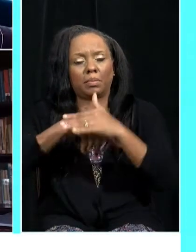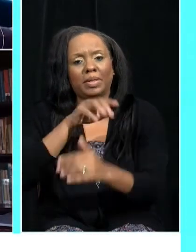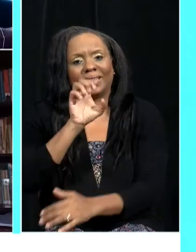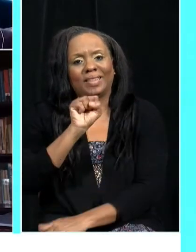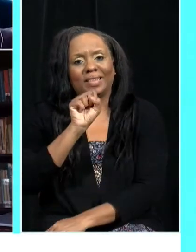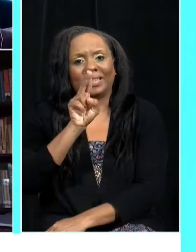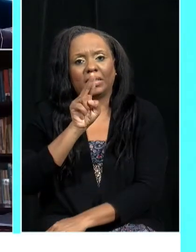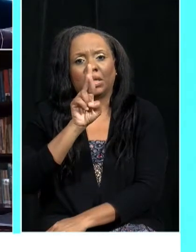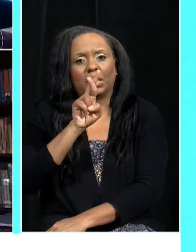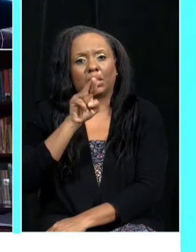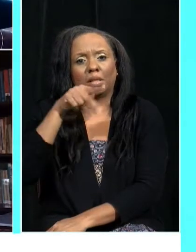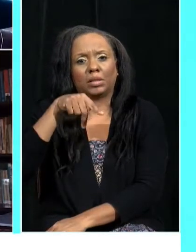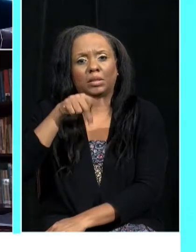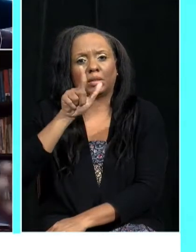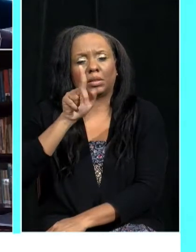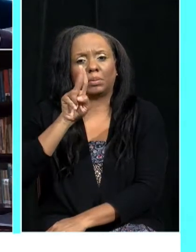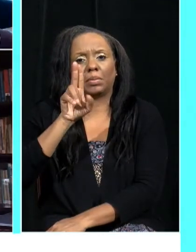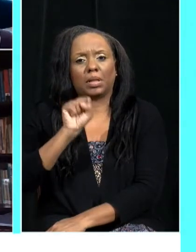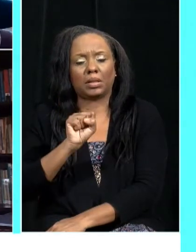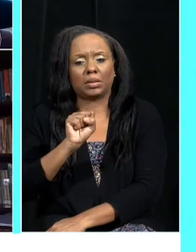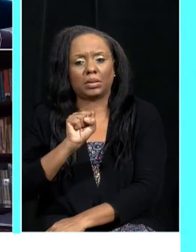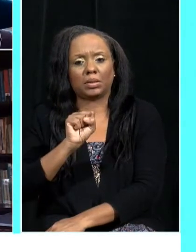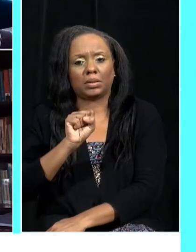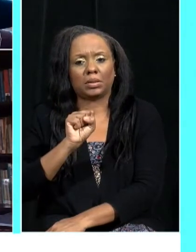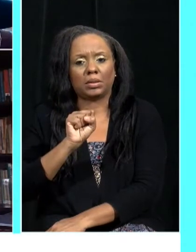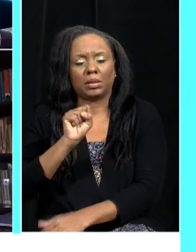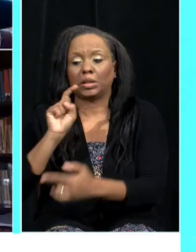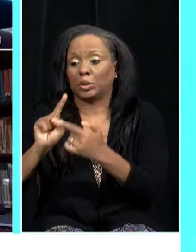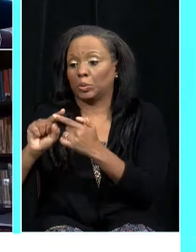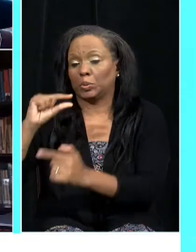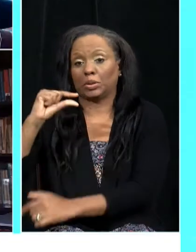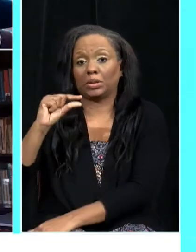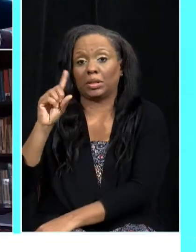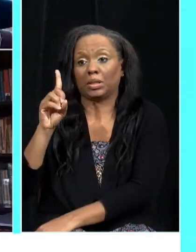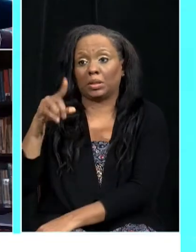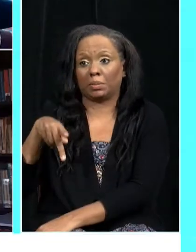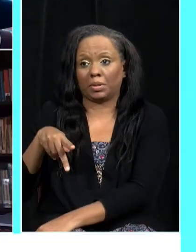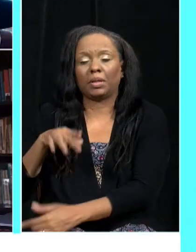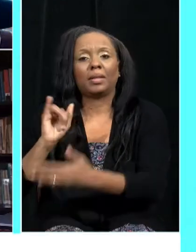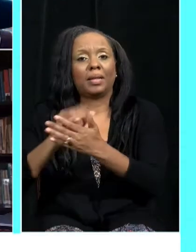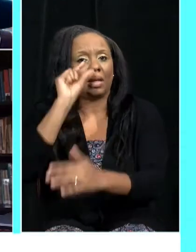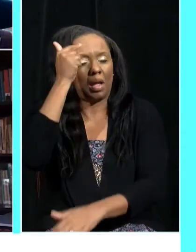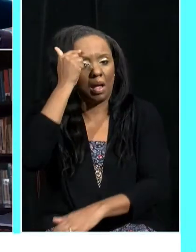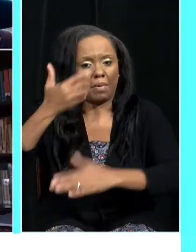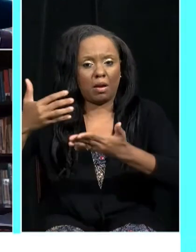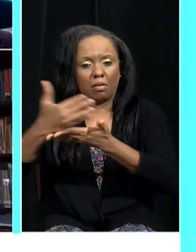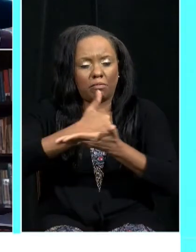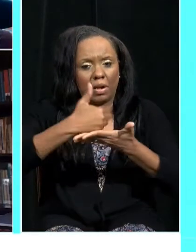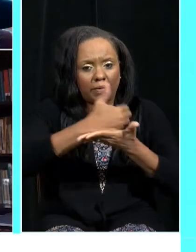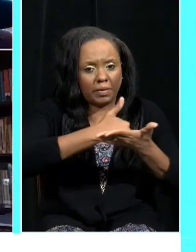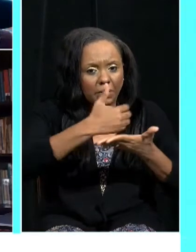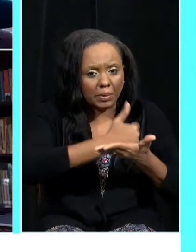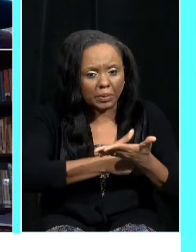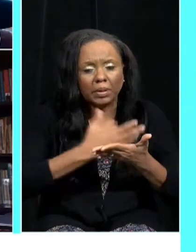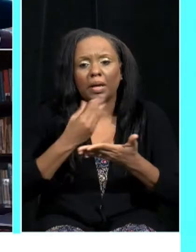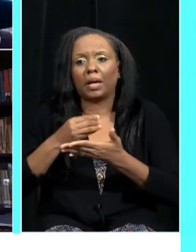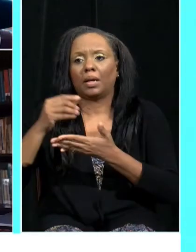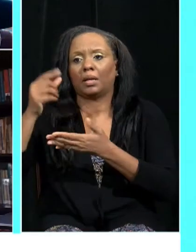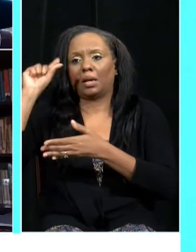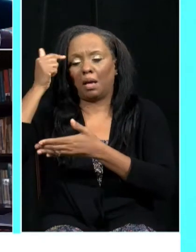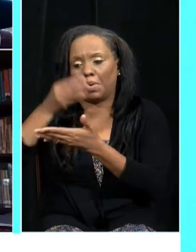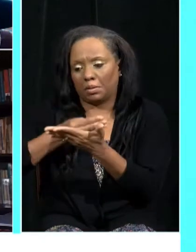terms of primary surplus, that is government revenue less government expenditure, but not